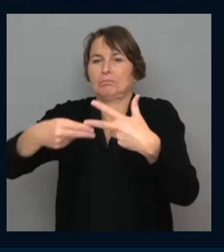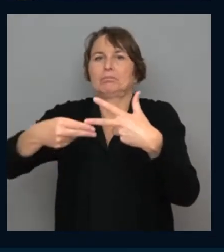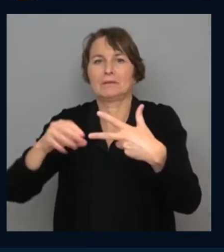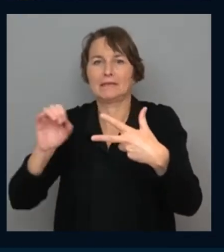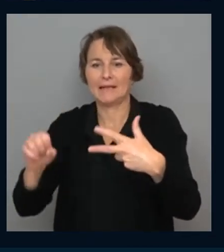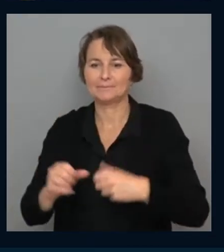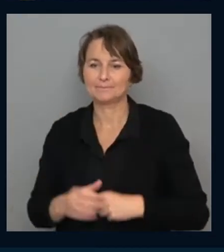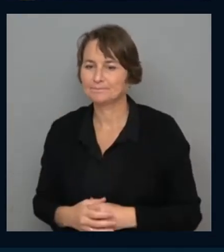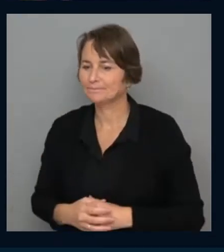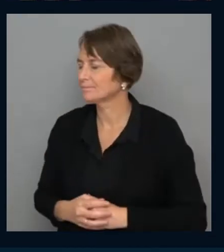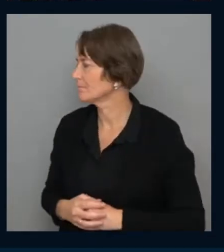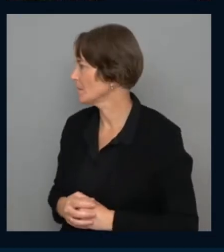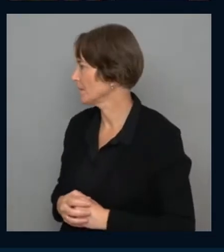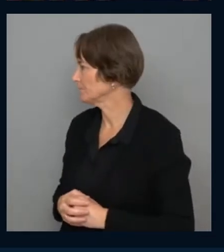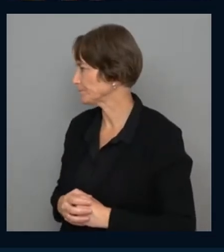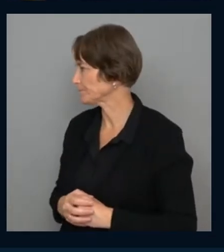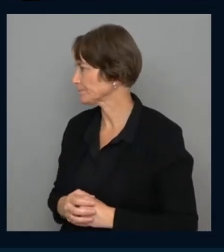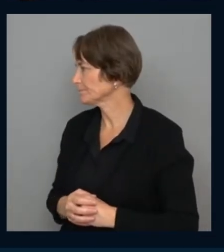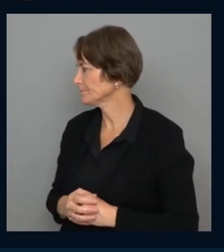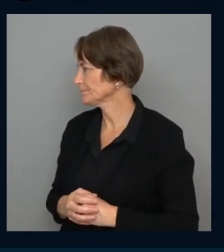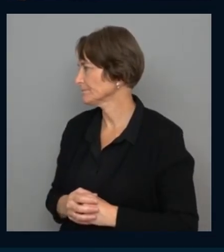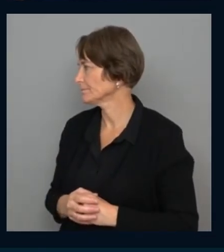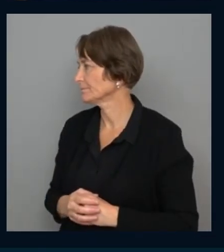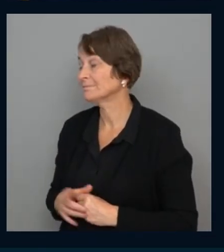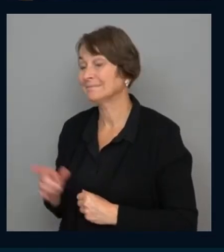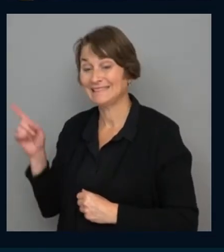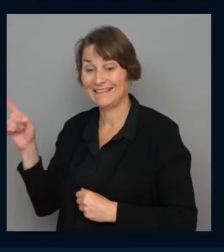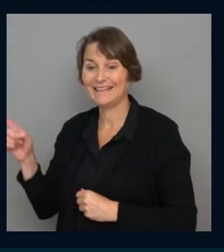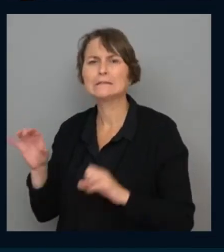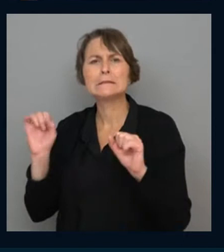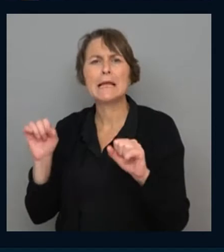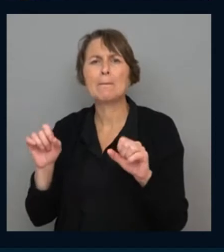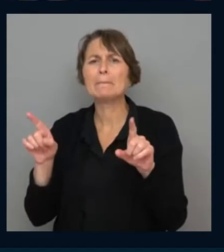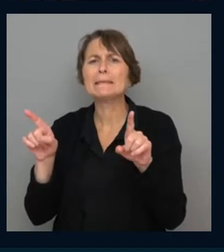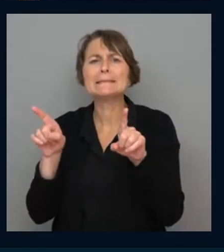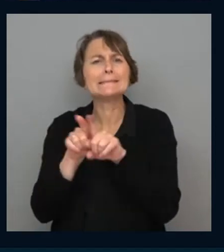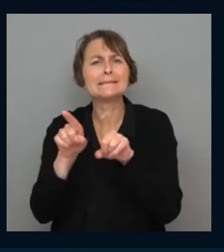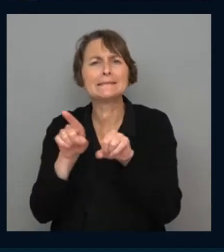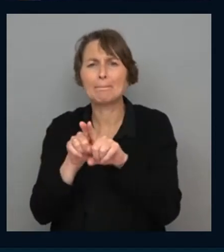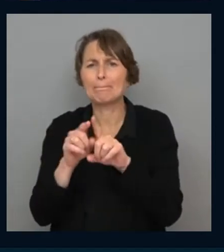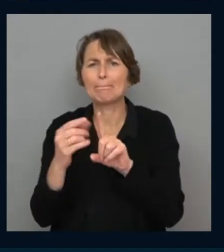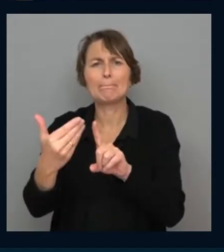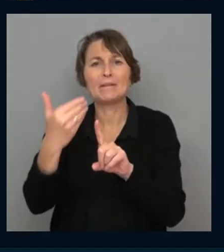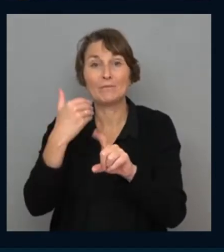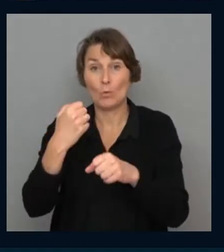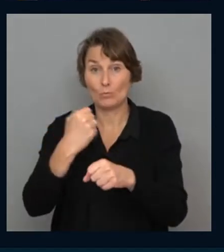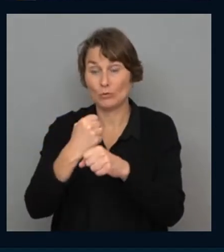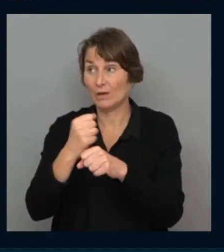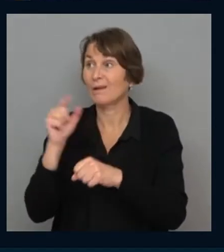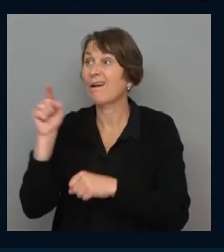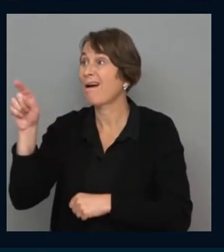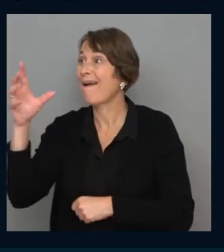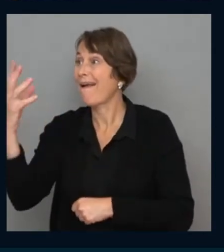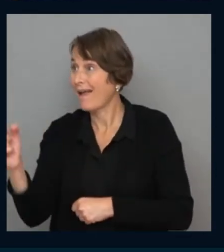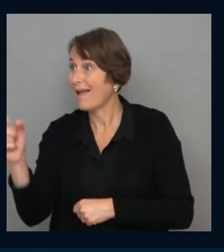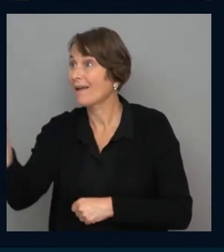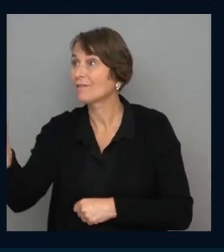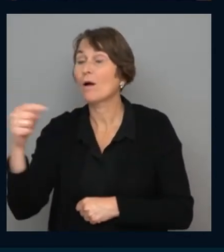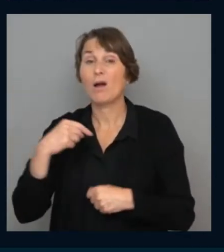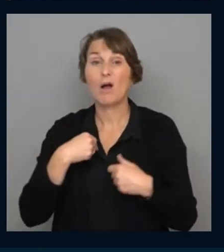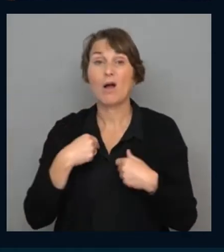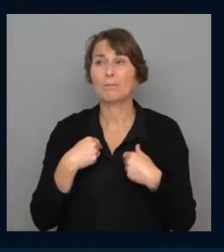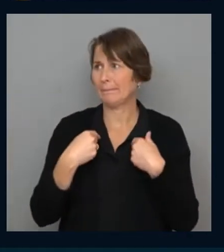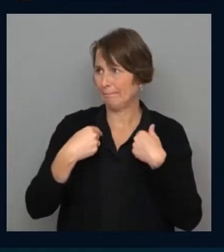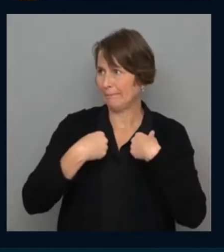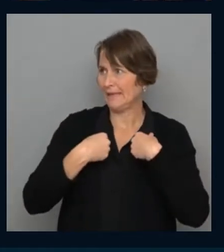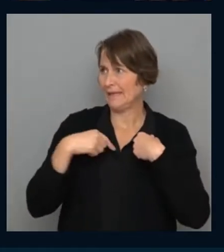slot, this can be an identical environment to production. So that age-old issue of, well, it worked in my environment, it